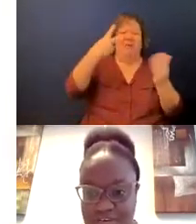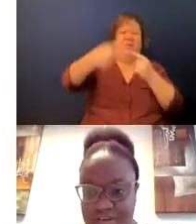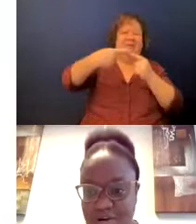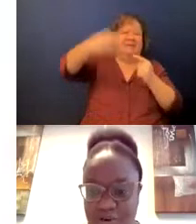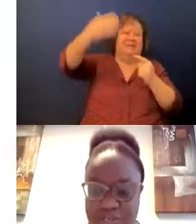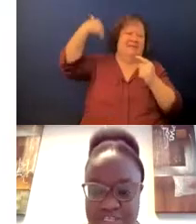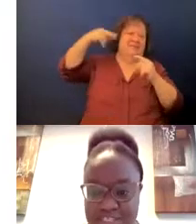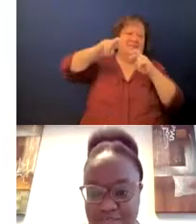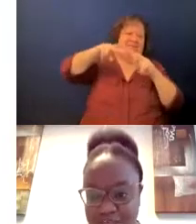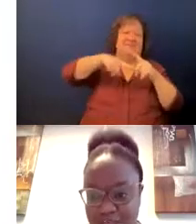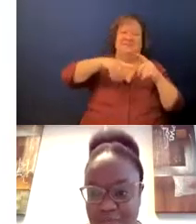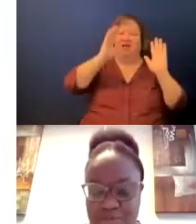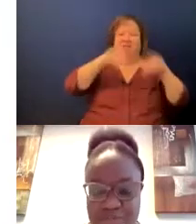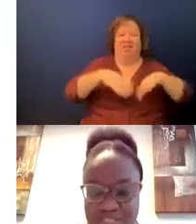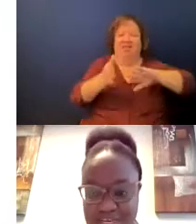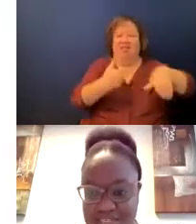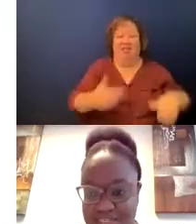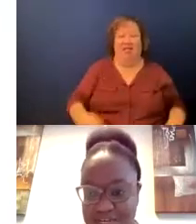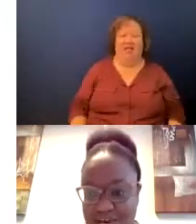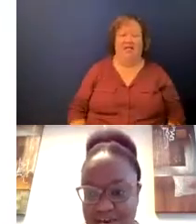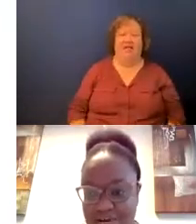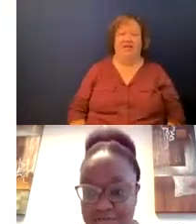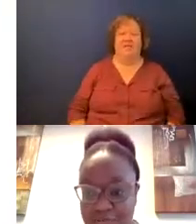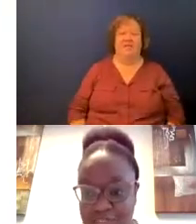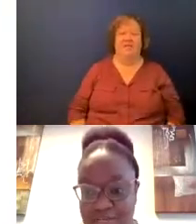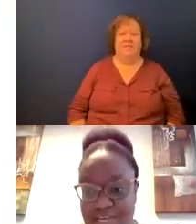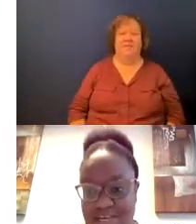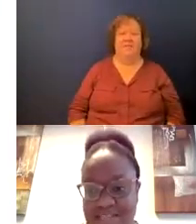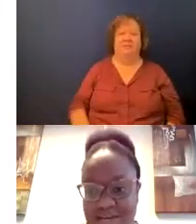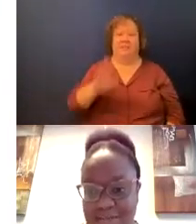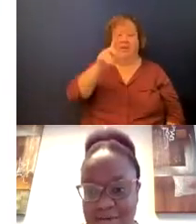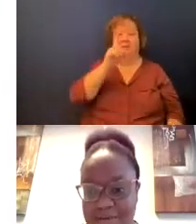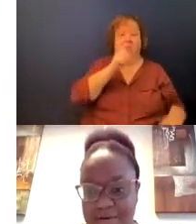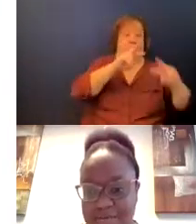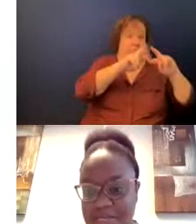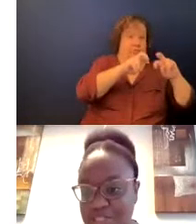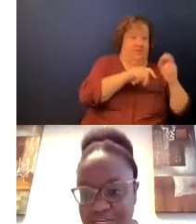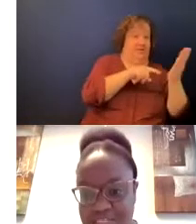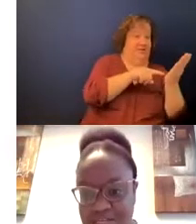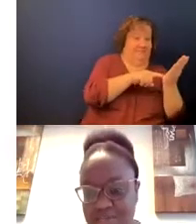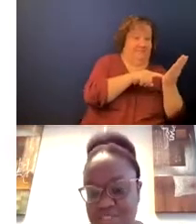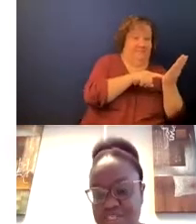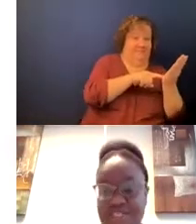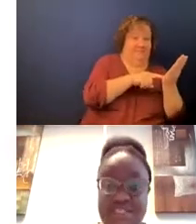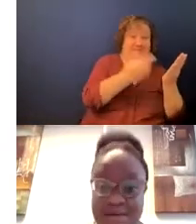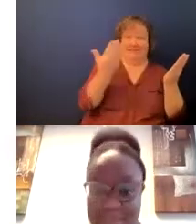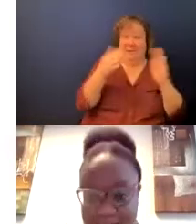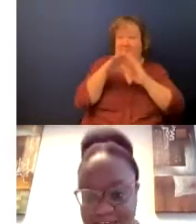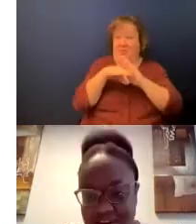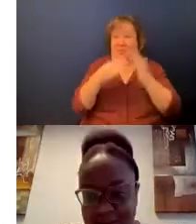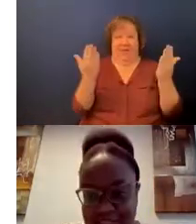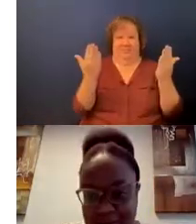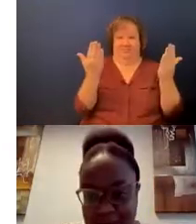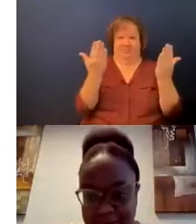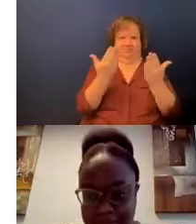different audience is different from what was designed. Comfort zone, again, has come up. Budget-related constraints and timeline,